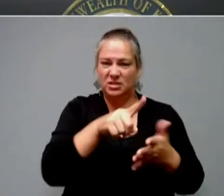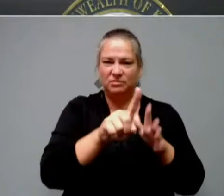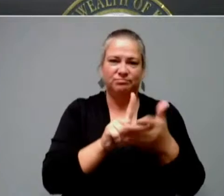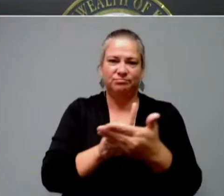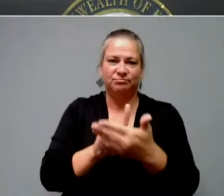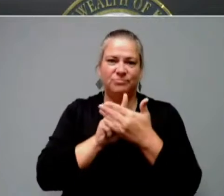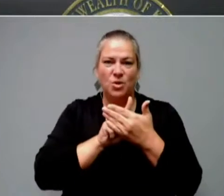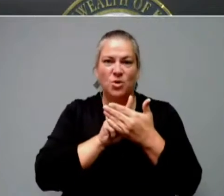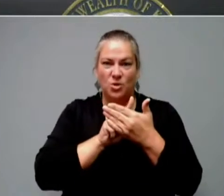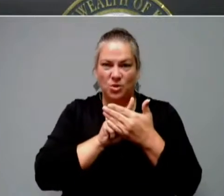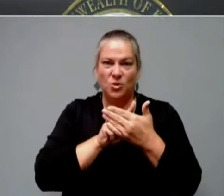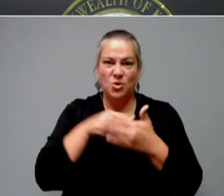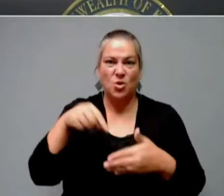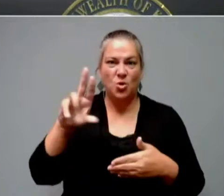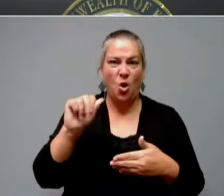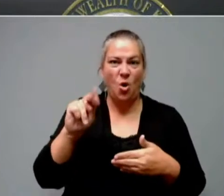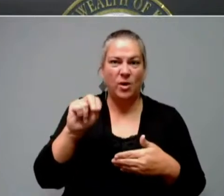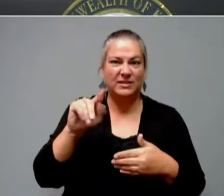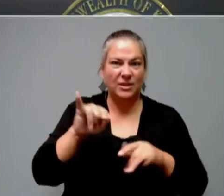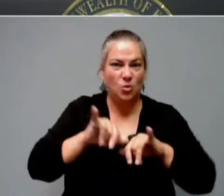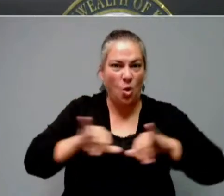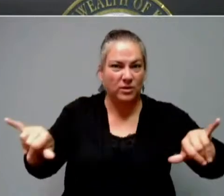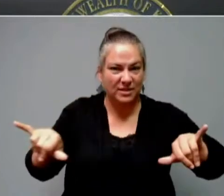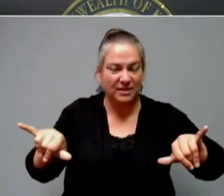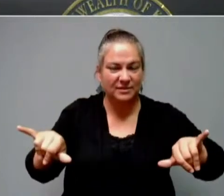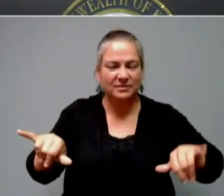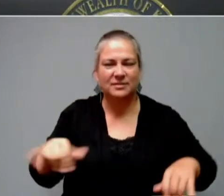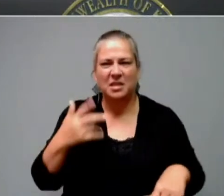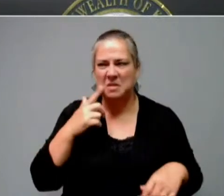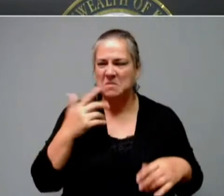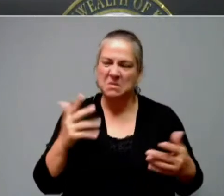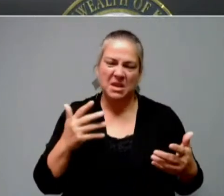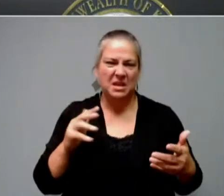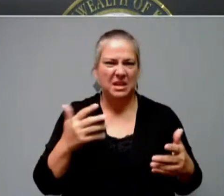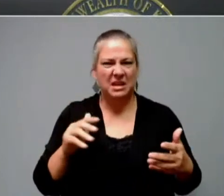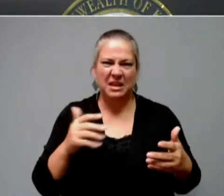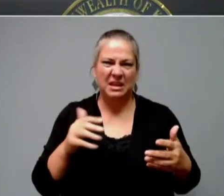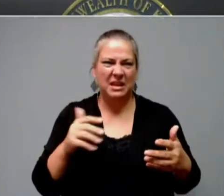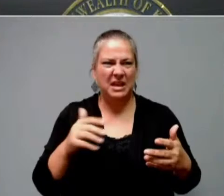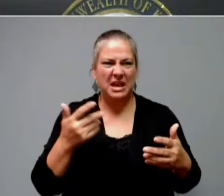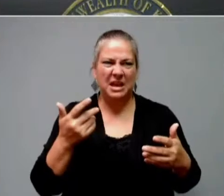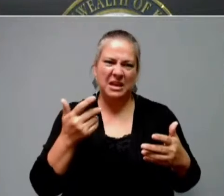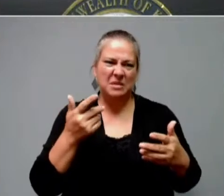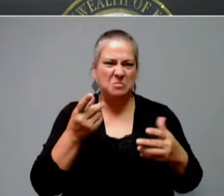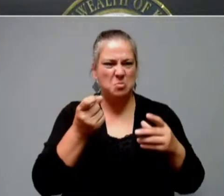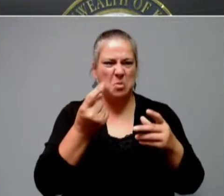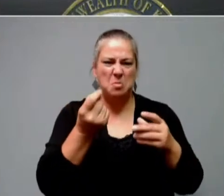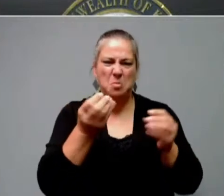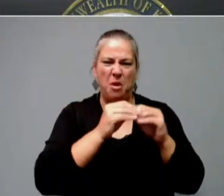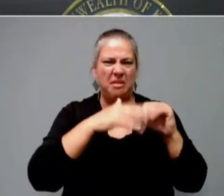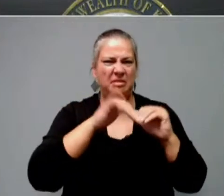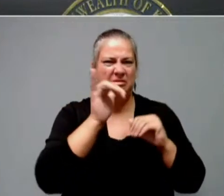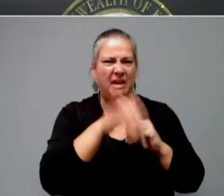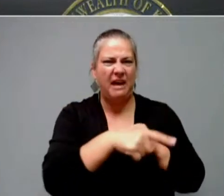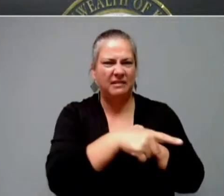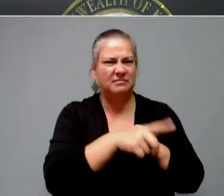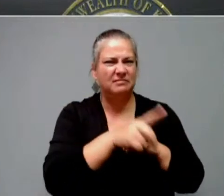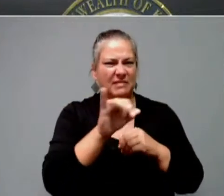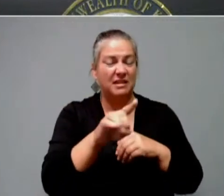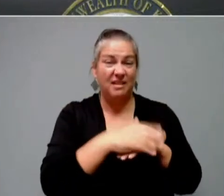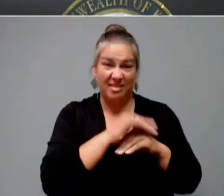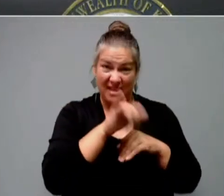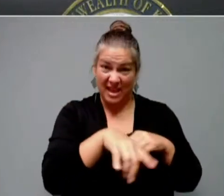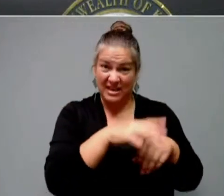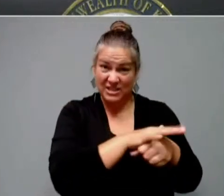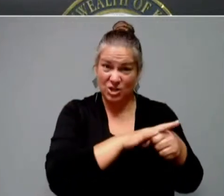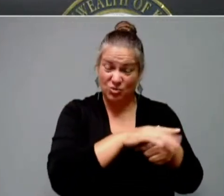been back, I think a week, maybe a little bit more. This is a district that has changed